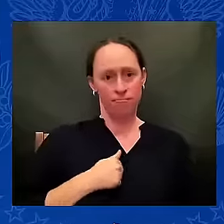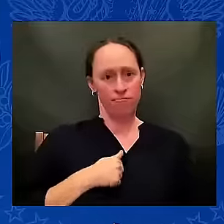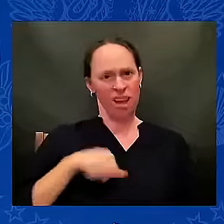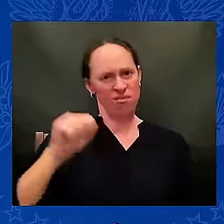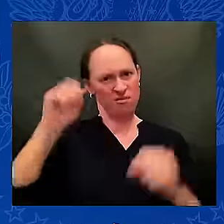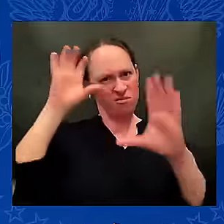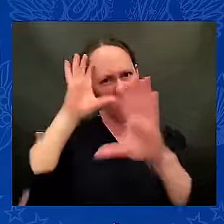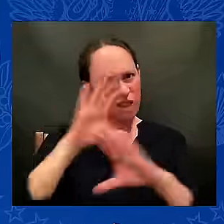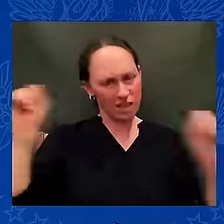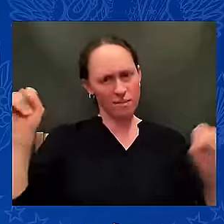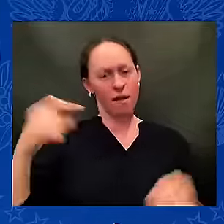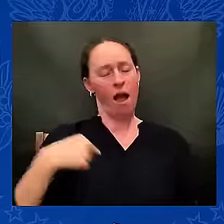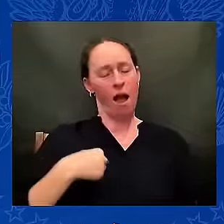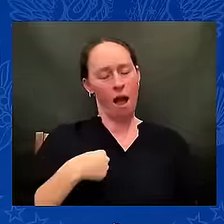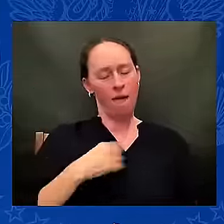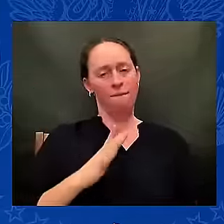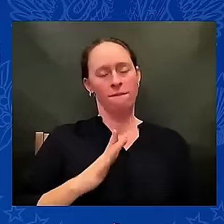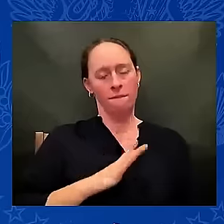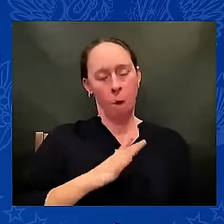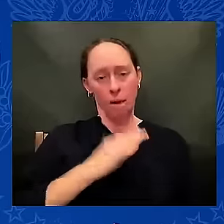apologize.